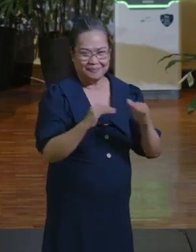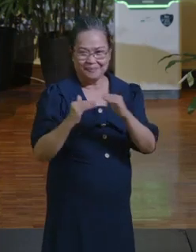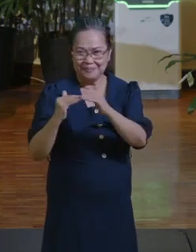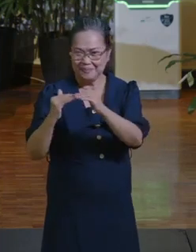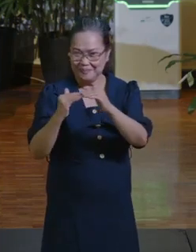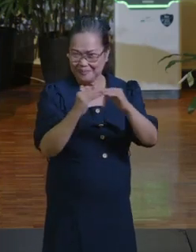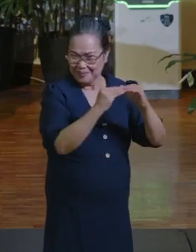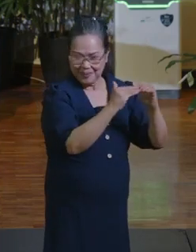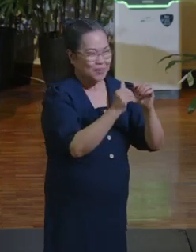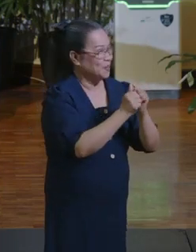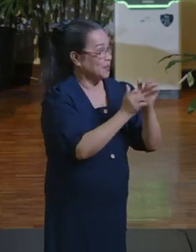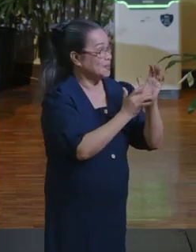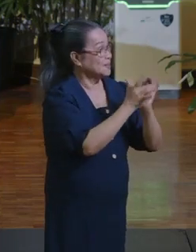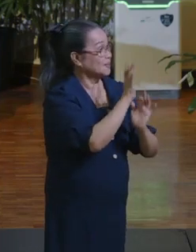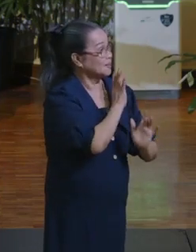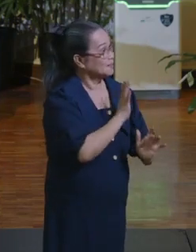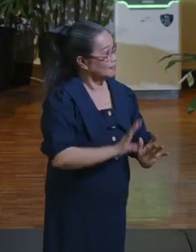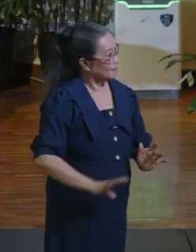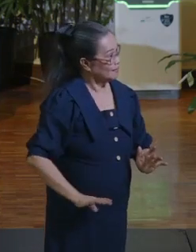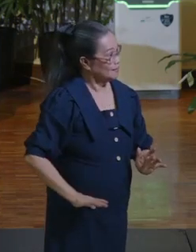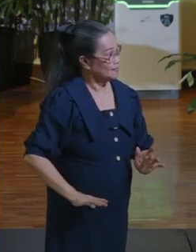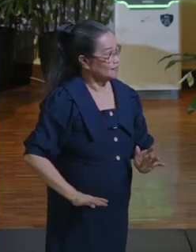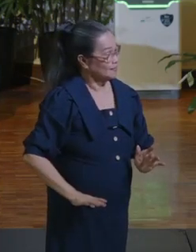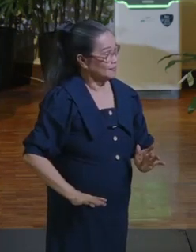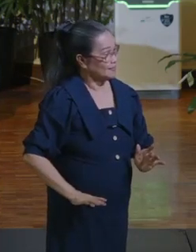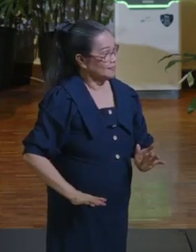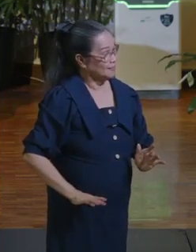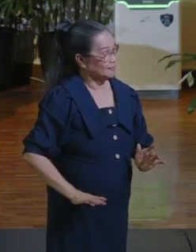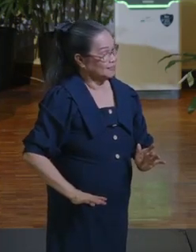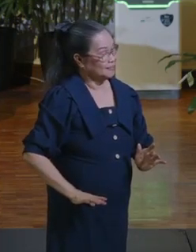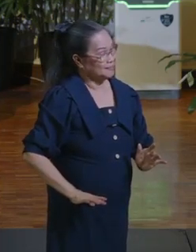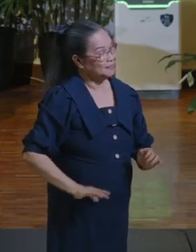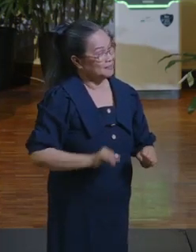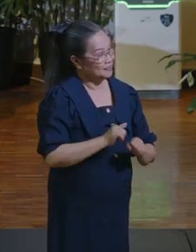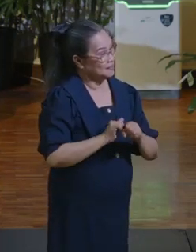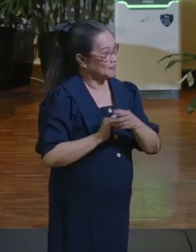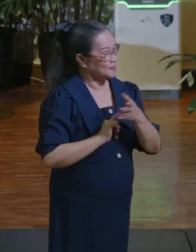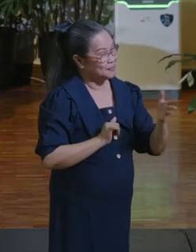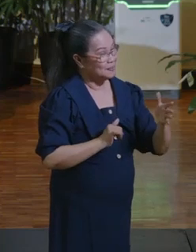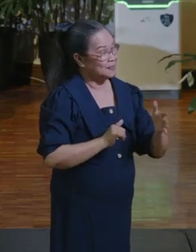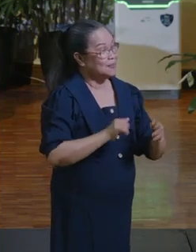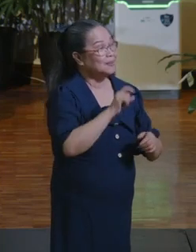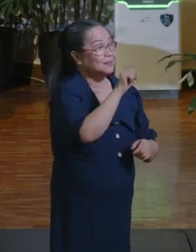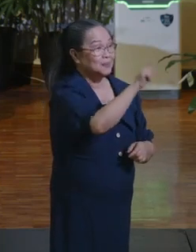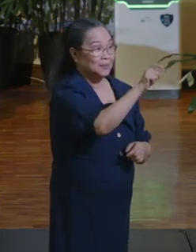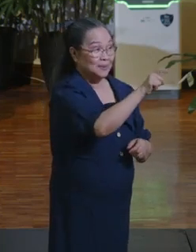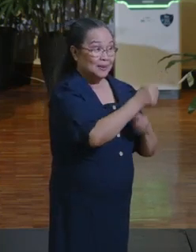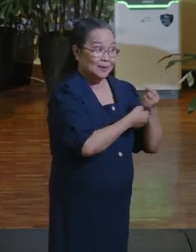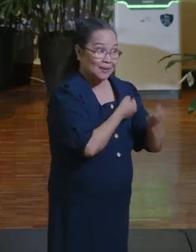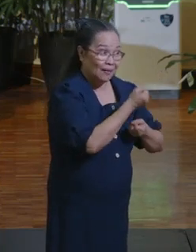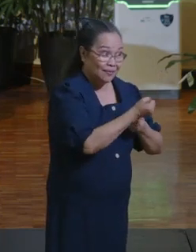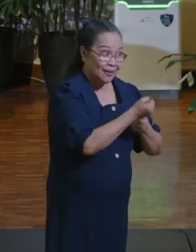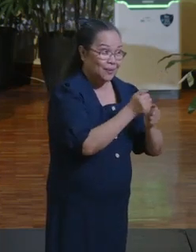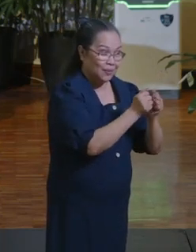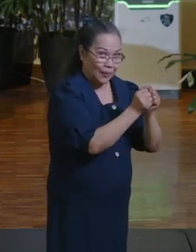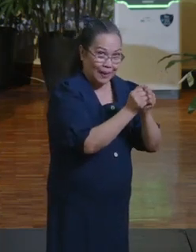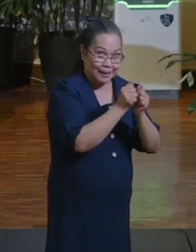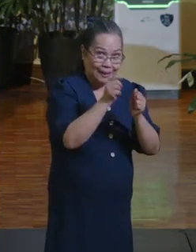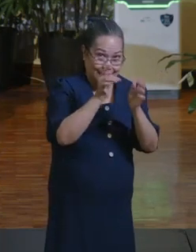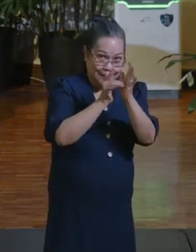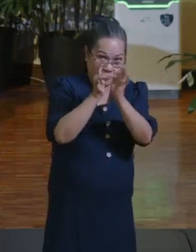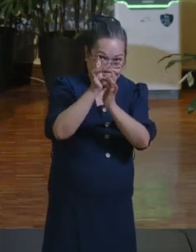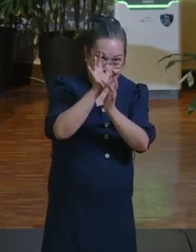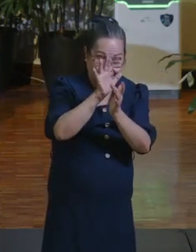with Christ. Fellow heirs with Christ, provided we suffer with Him in order that we may also